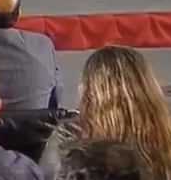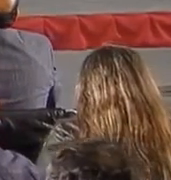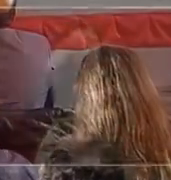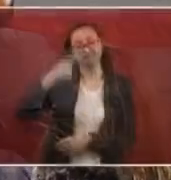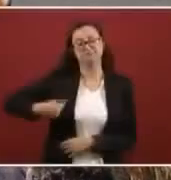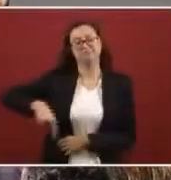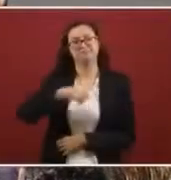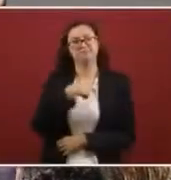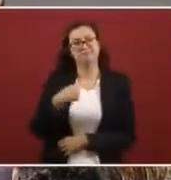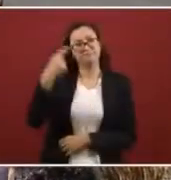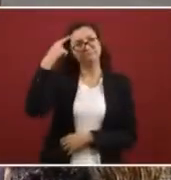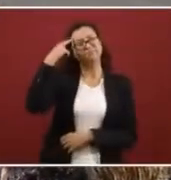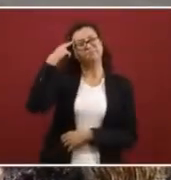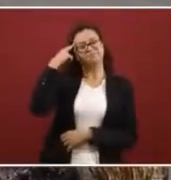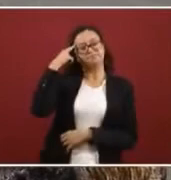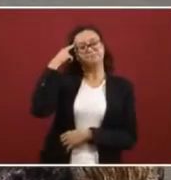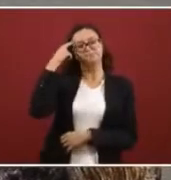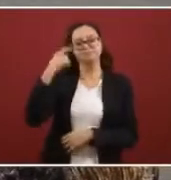When